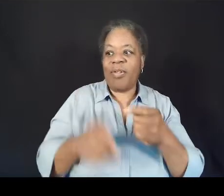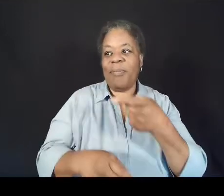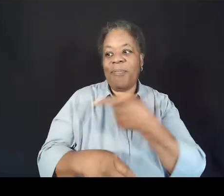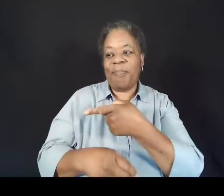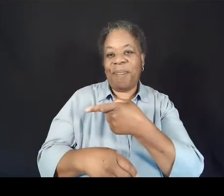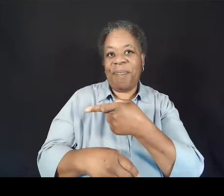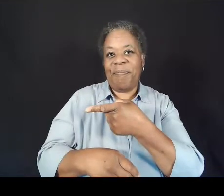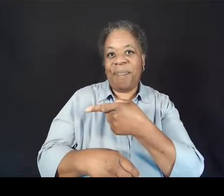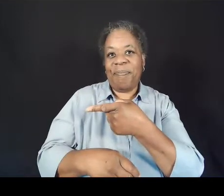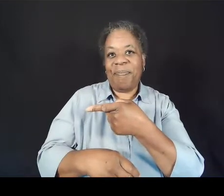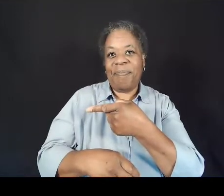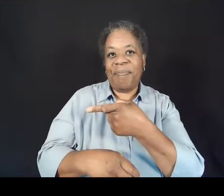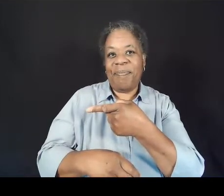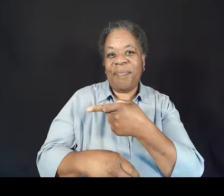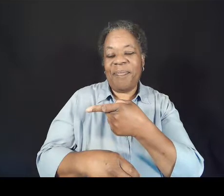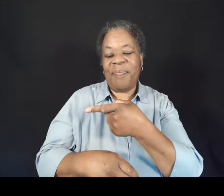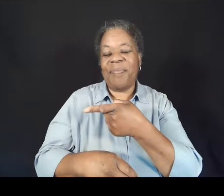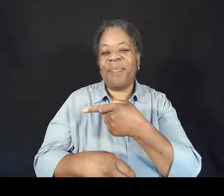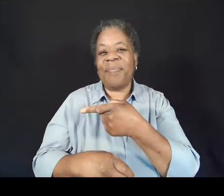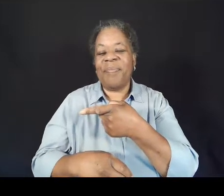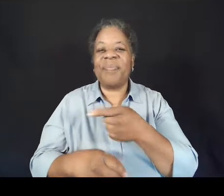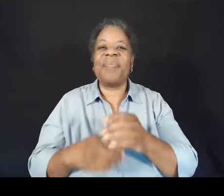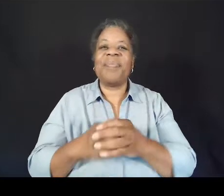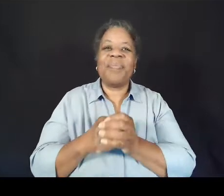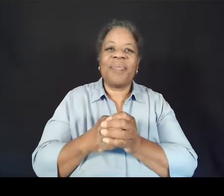year. You could do that by going to